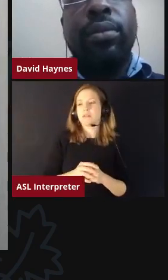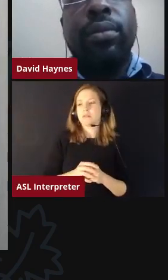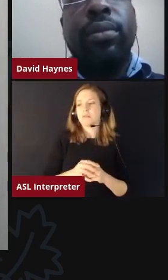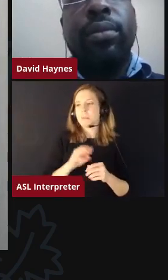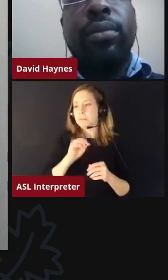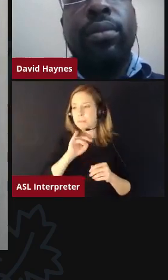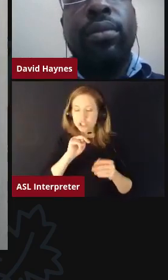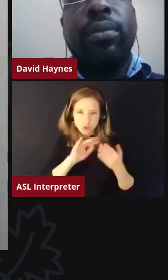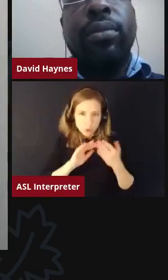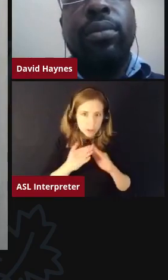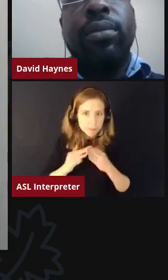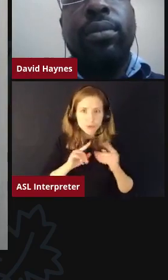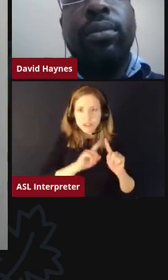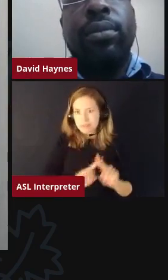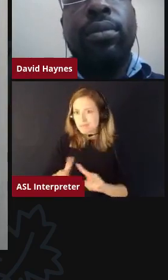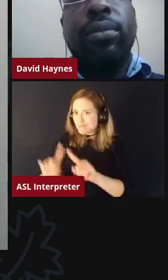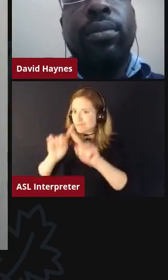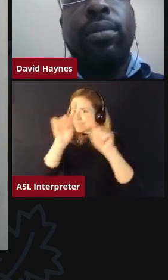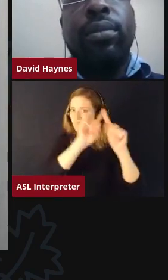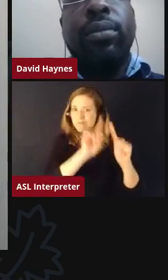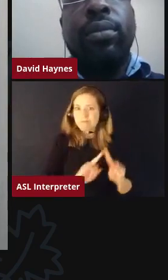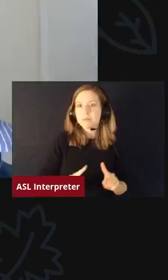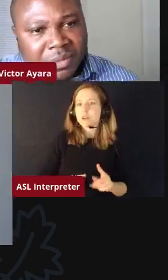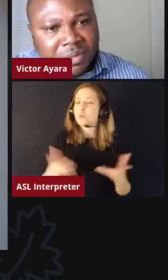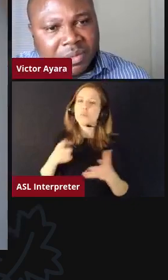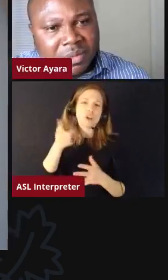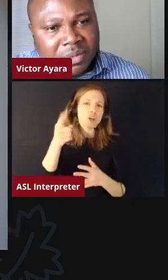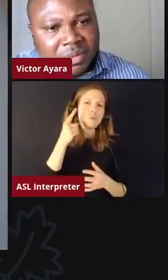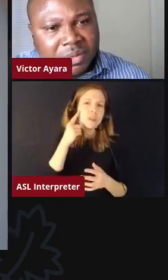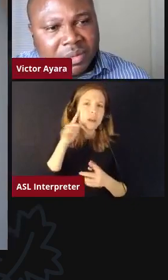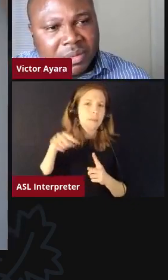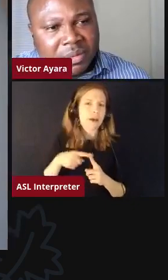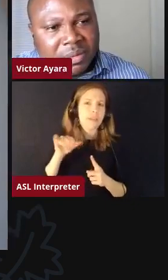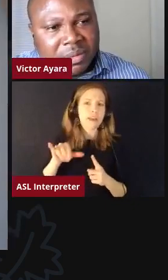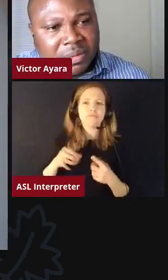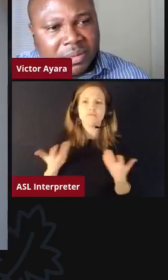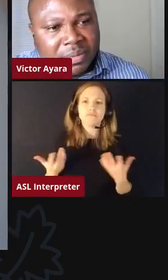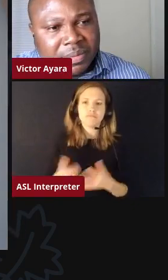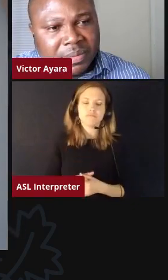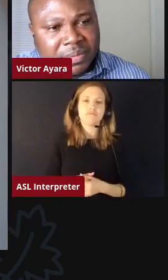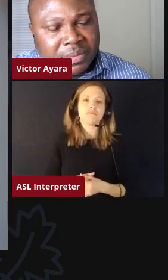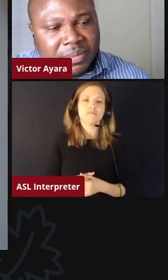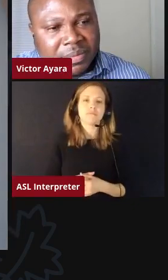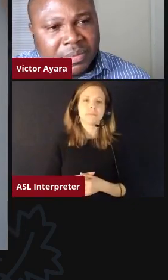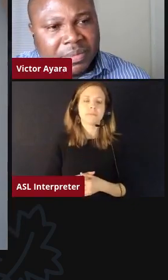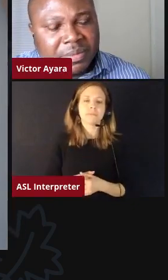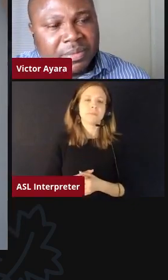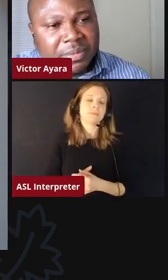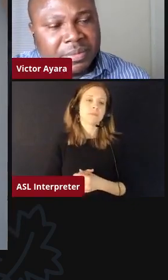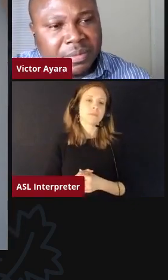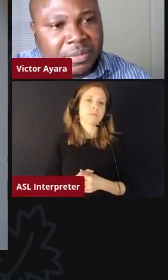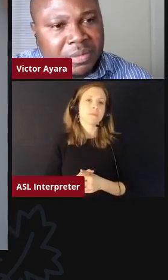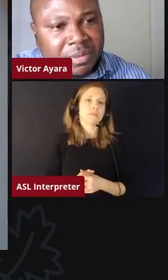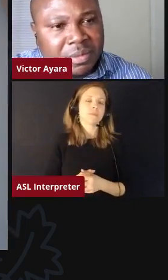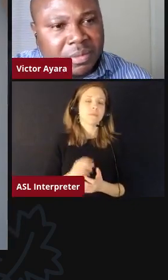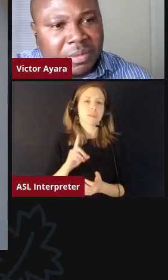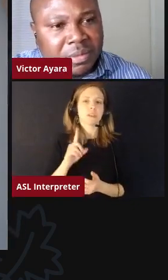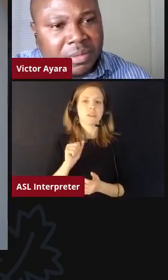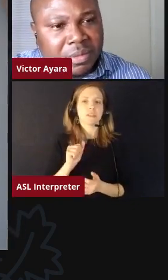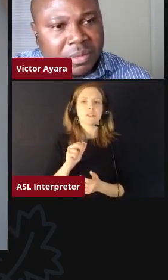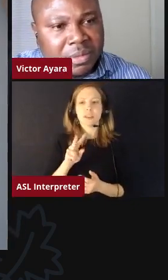geographic disparities? I think there's a lot to be learned.